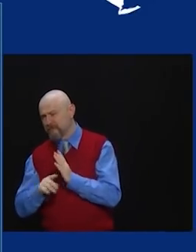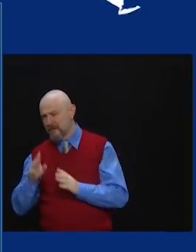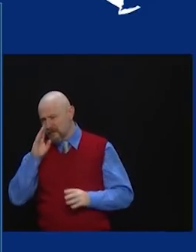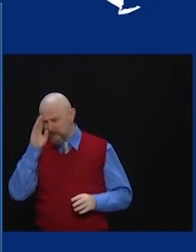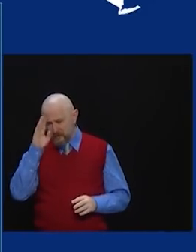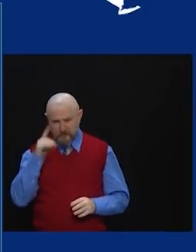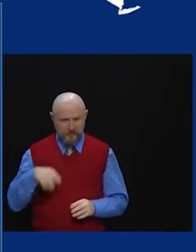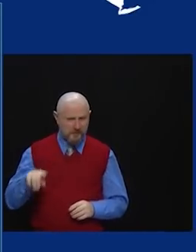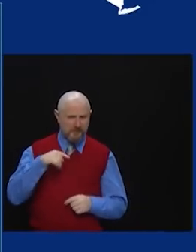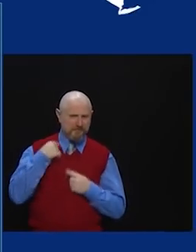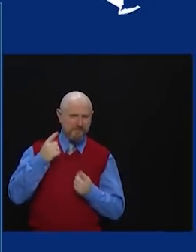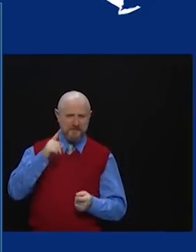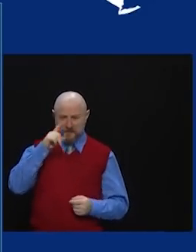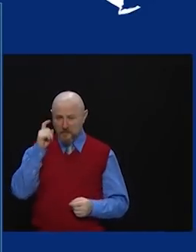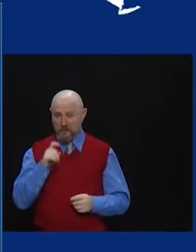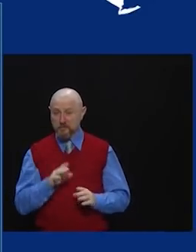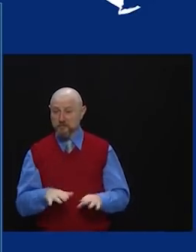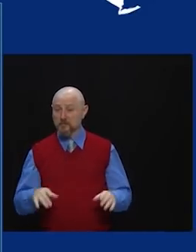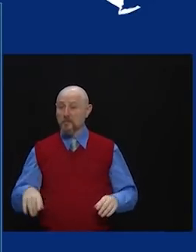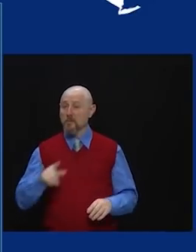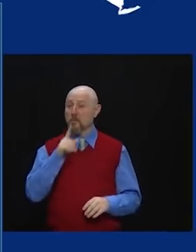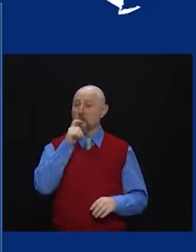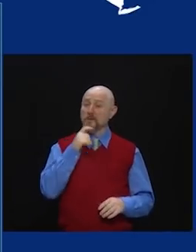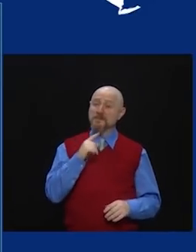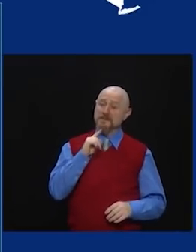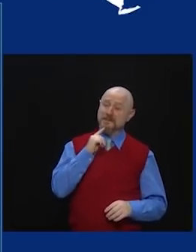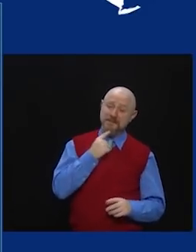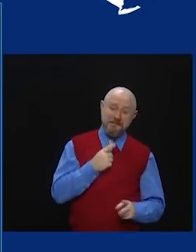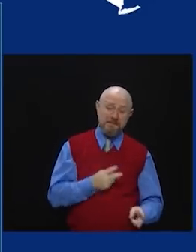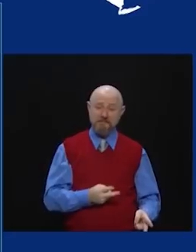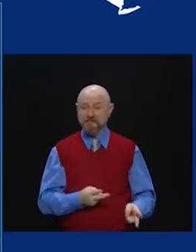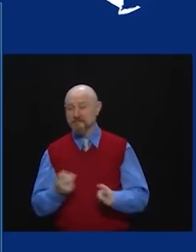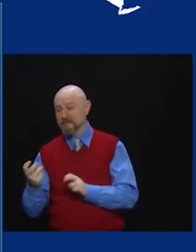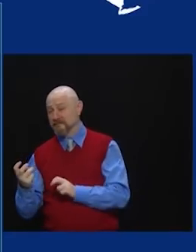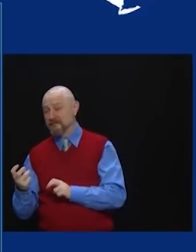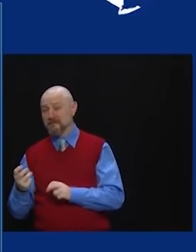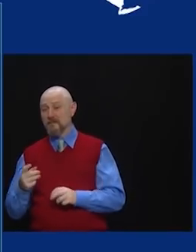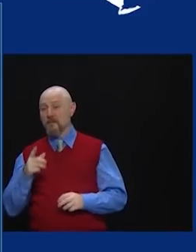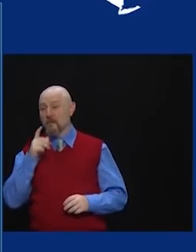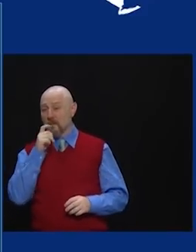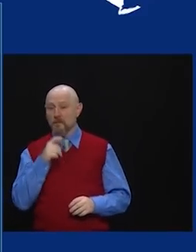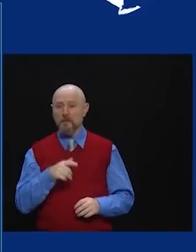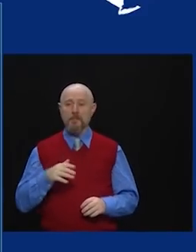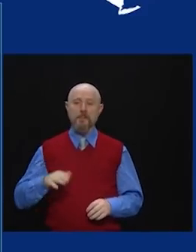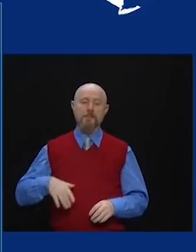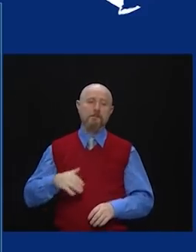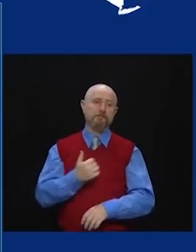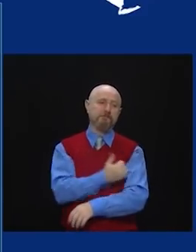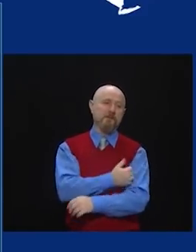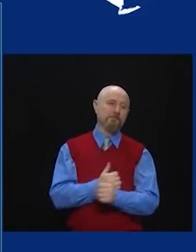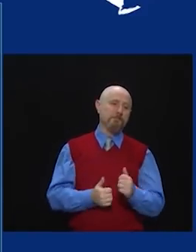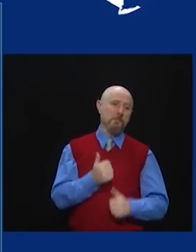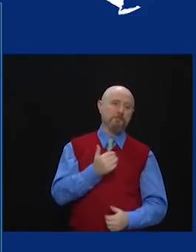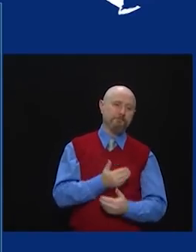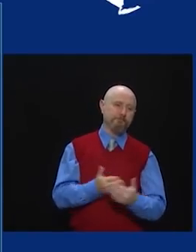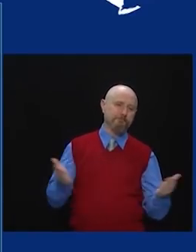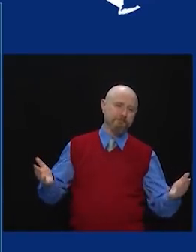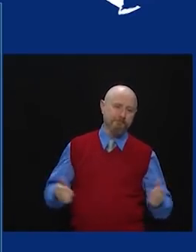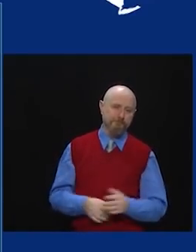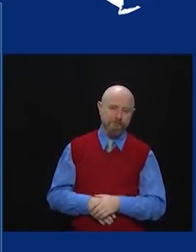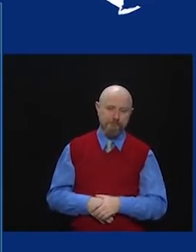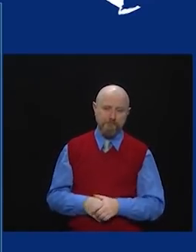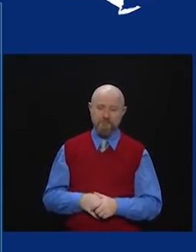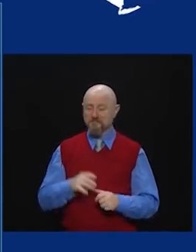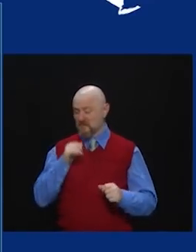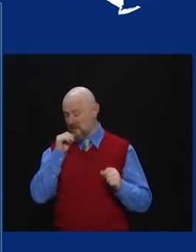who become seriously ill, this is not a surprise, they're the ones who are not vaccinated. So we also are very happy to hear the news